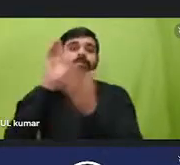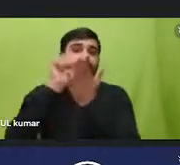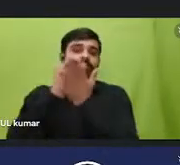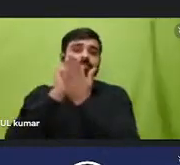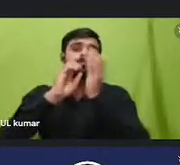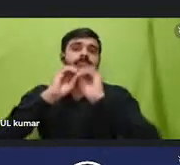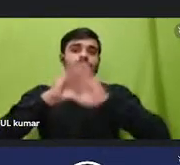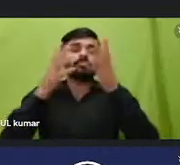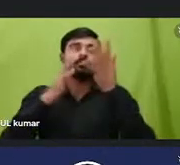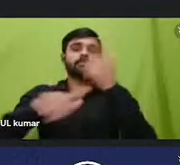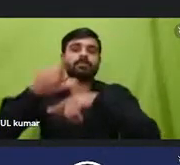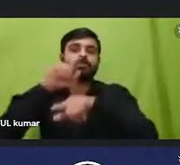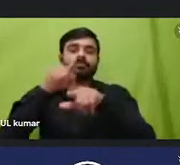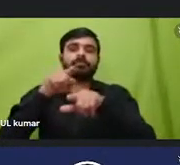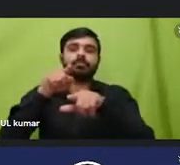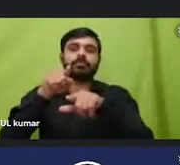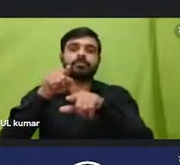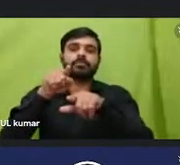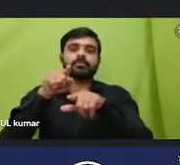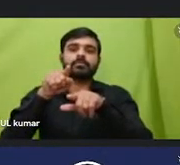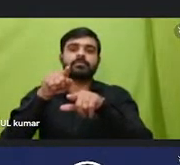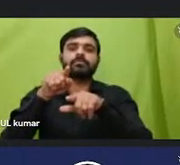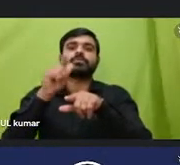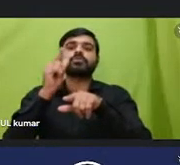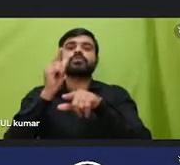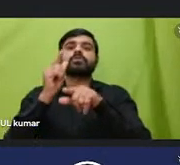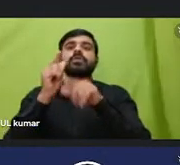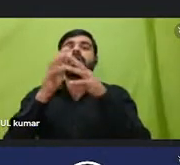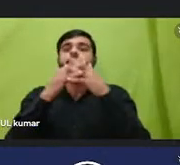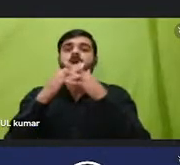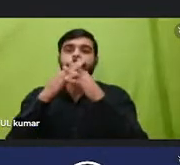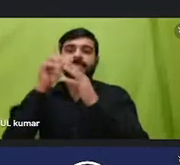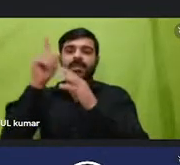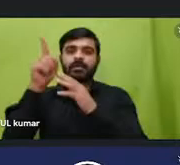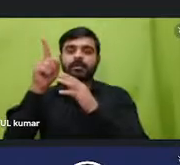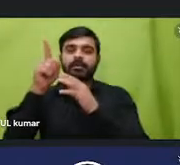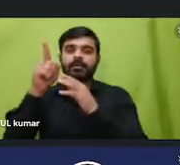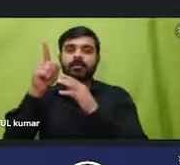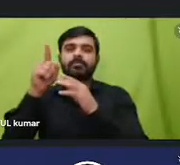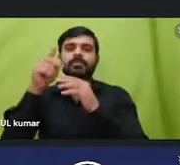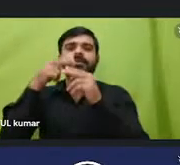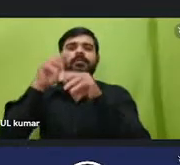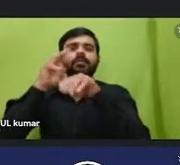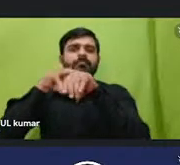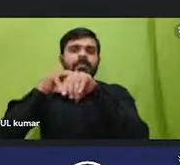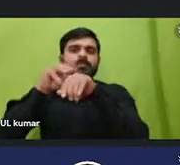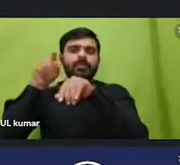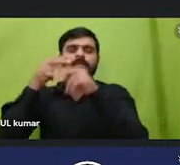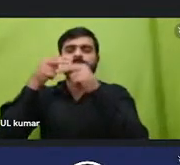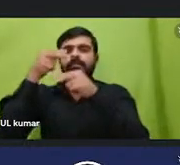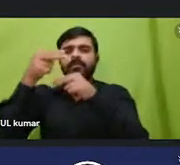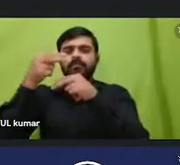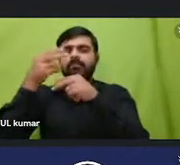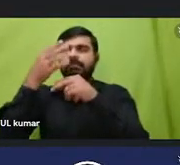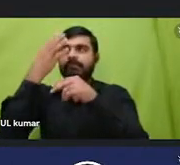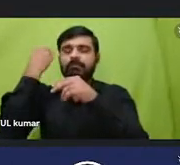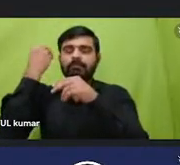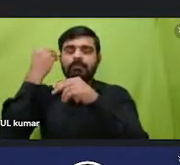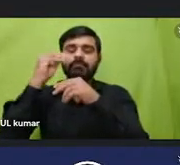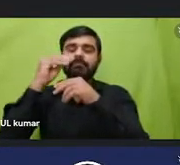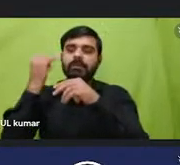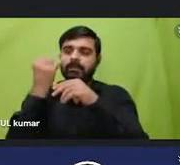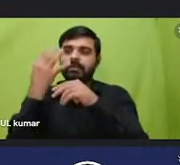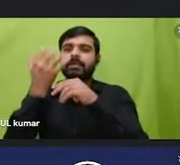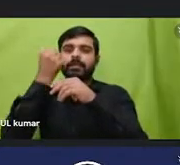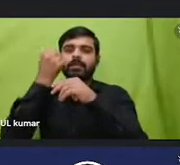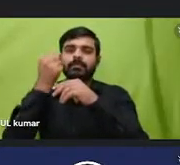sign language and it's in the United States, and I can't remember its name, but I can find it